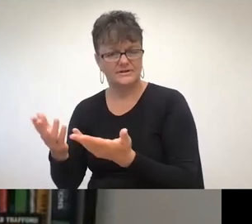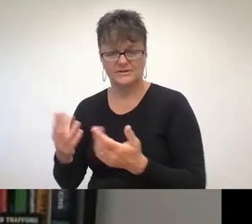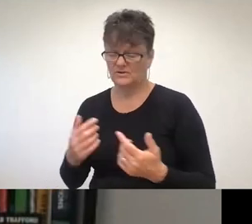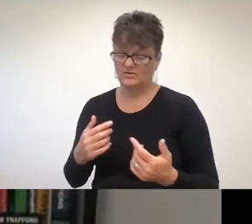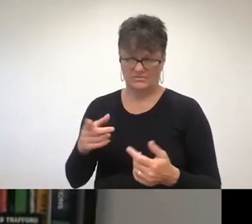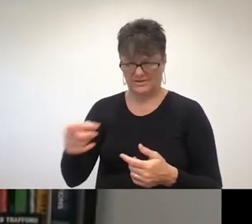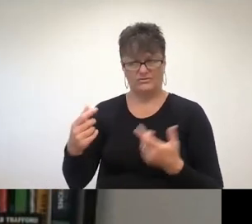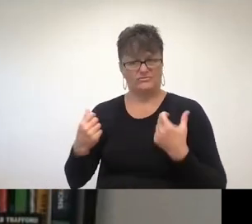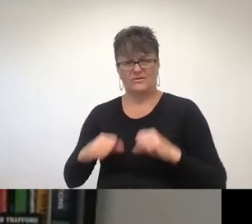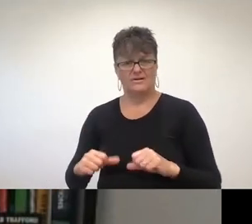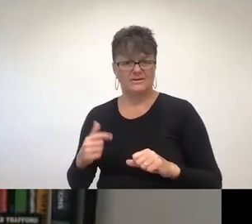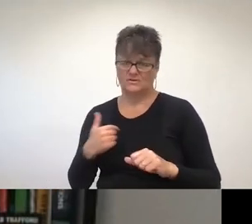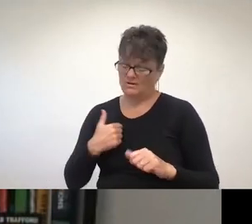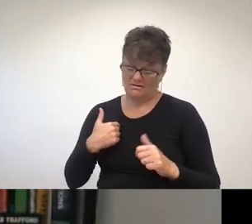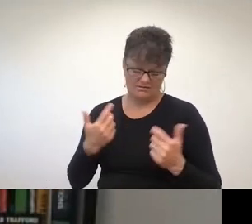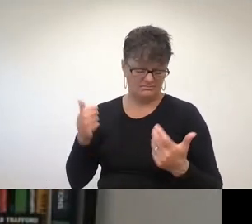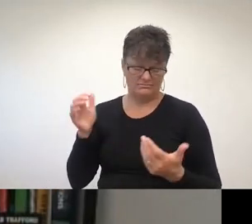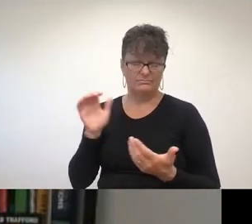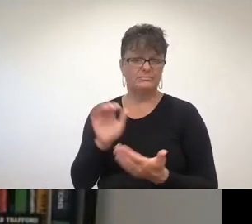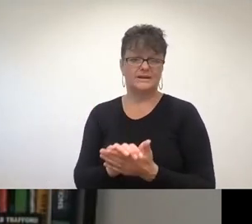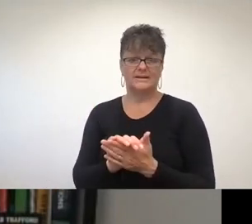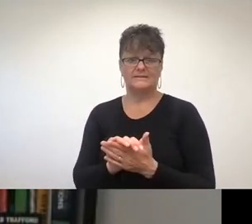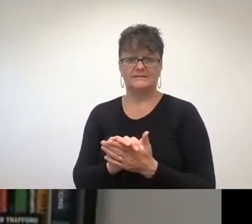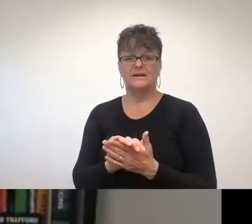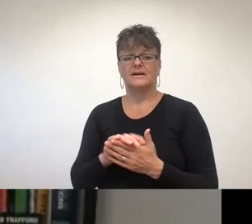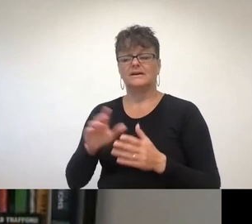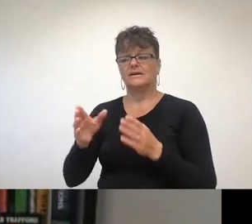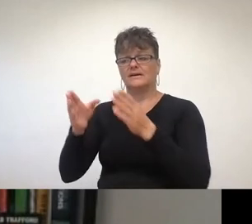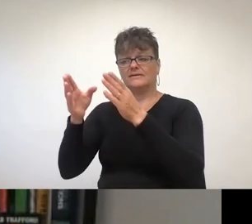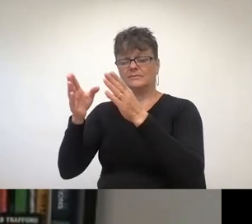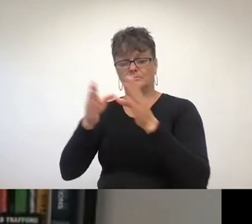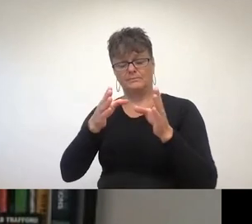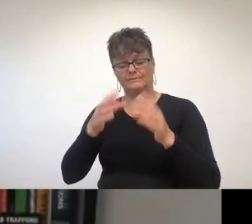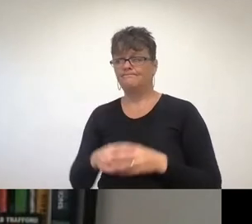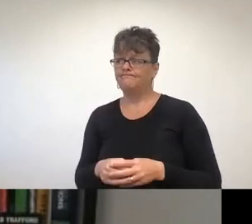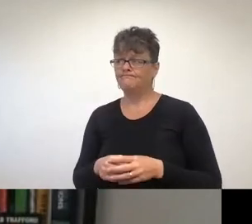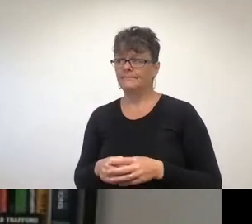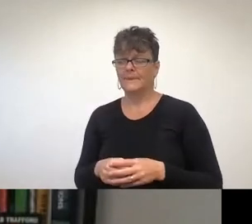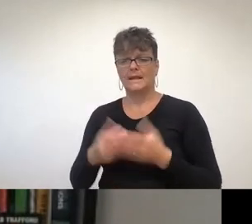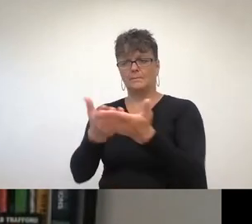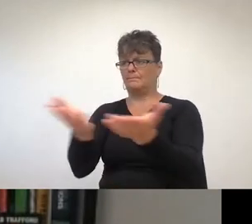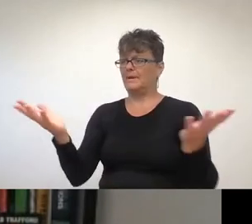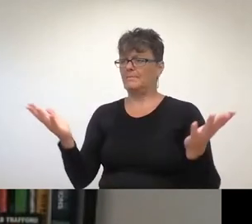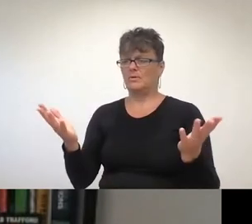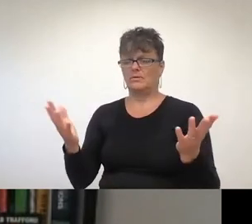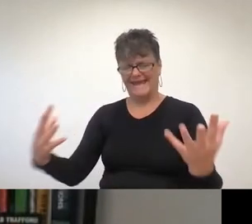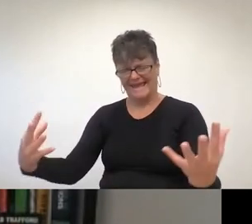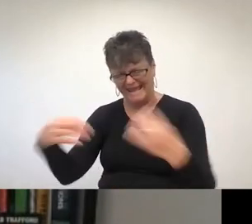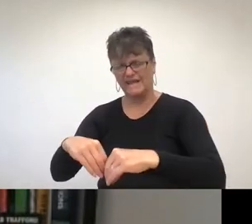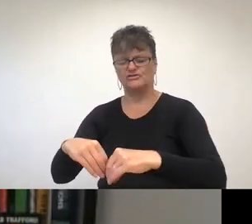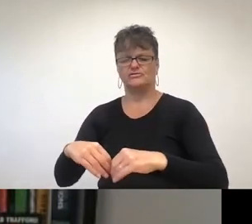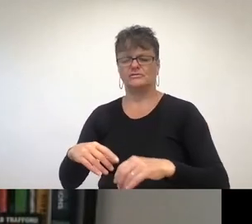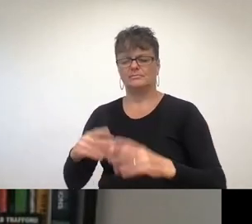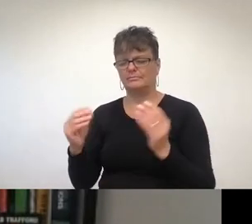of an engaged citizenry who, you know, people who are able to think critically, to think for